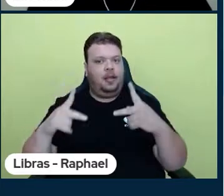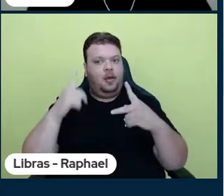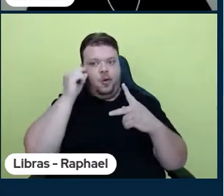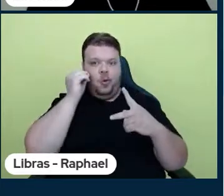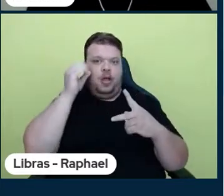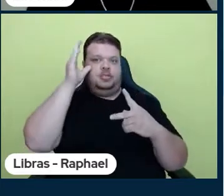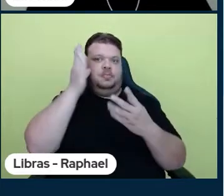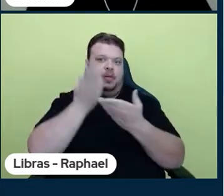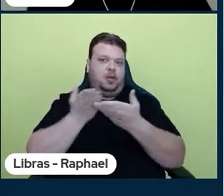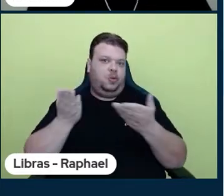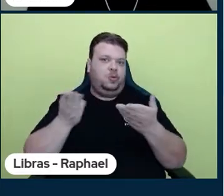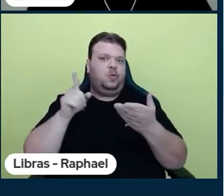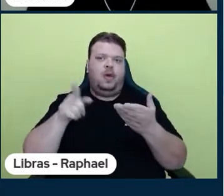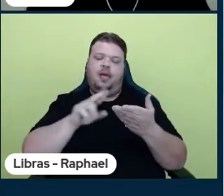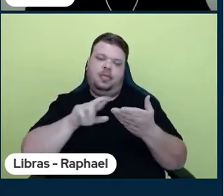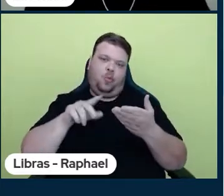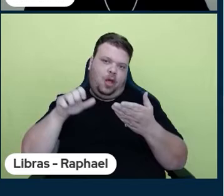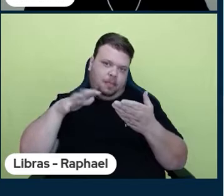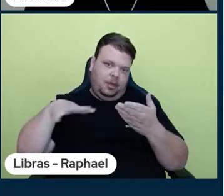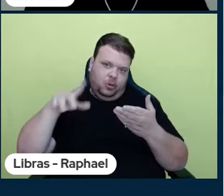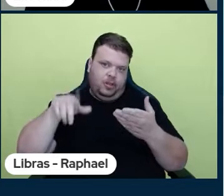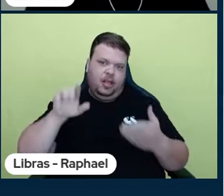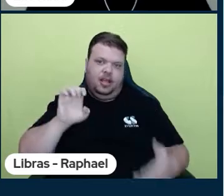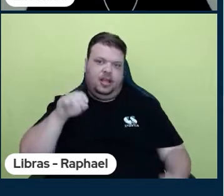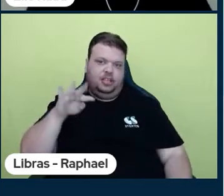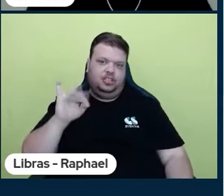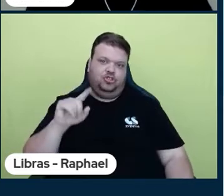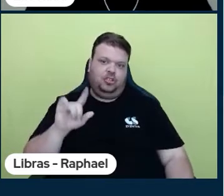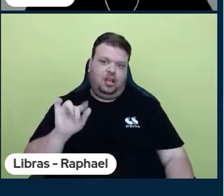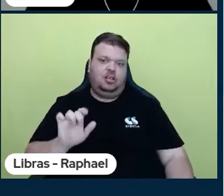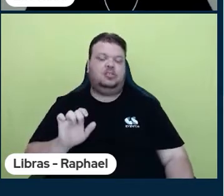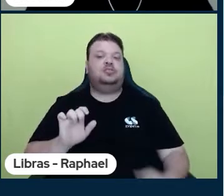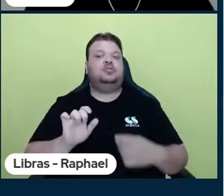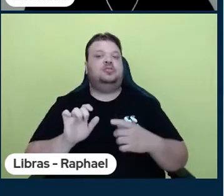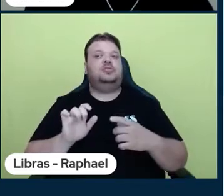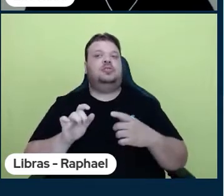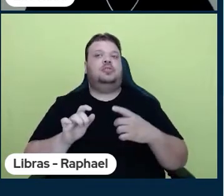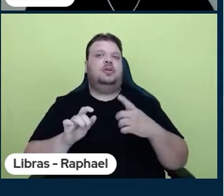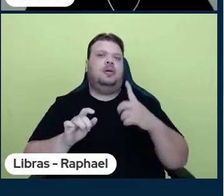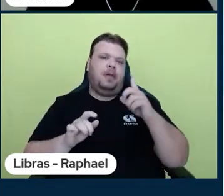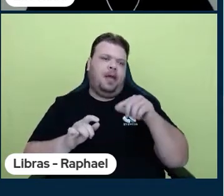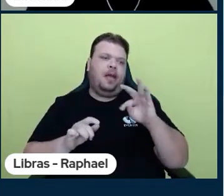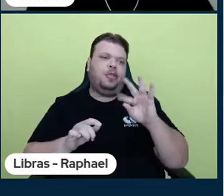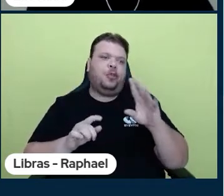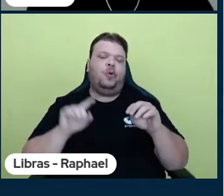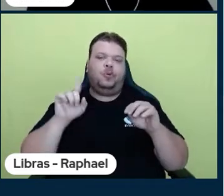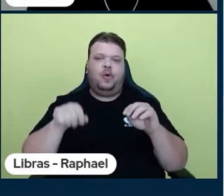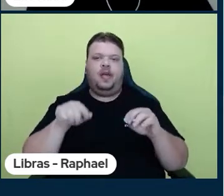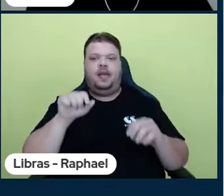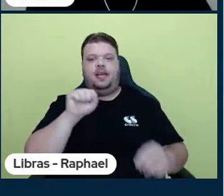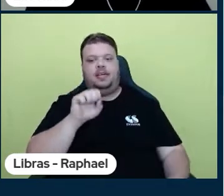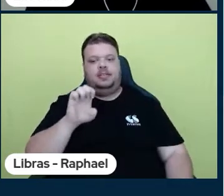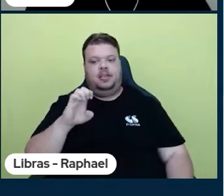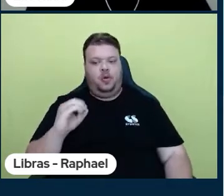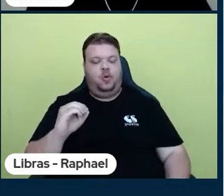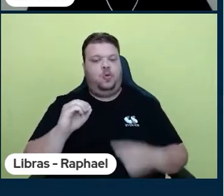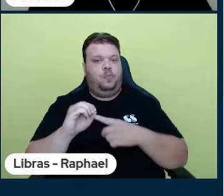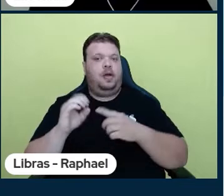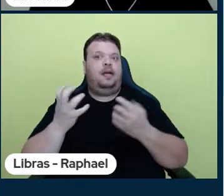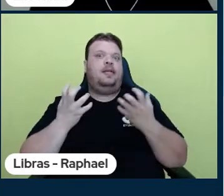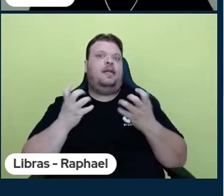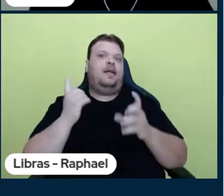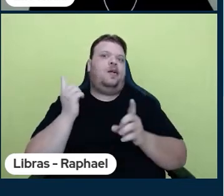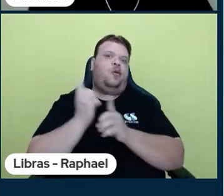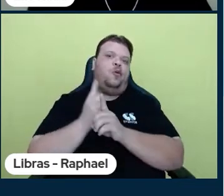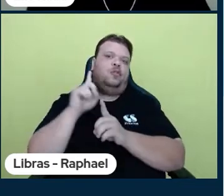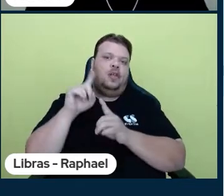panel, would love to earn a knowledge panel on Google for the business, for the website,